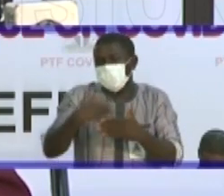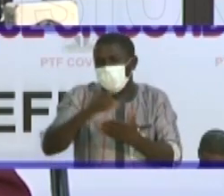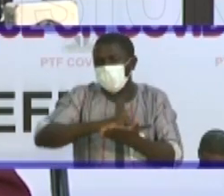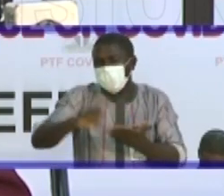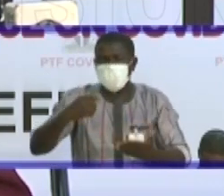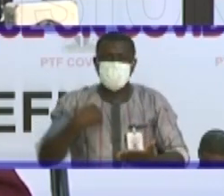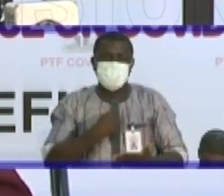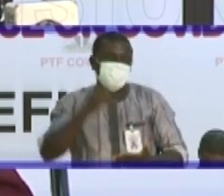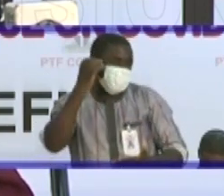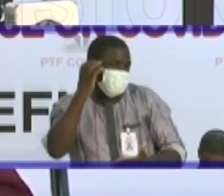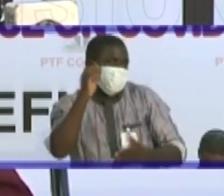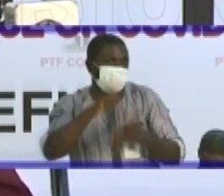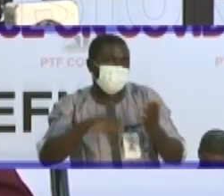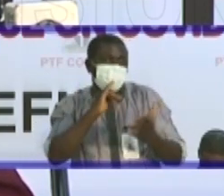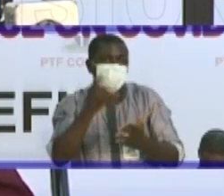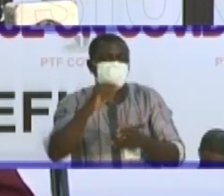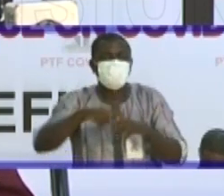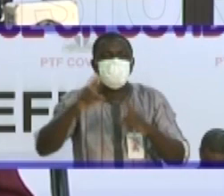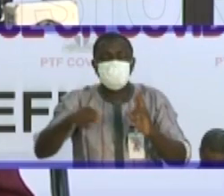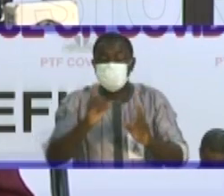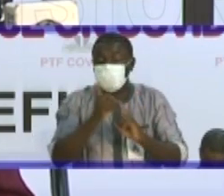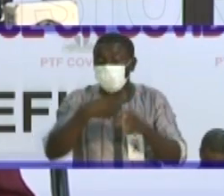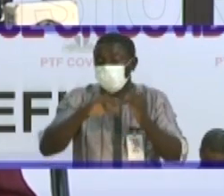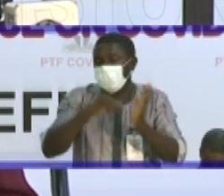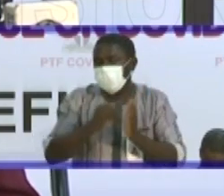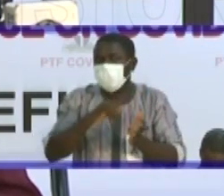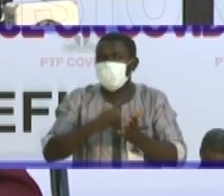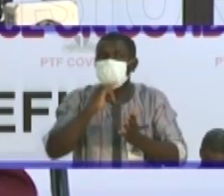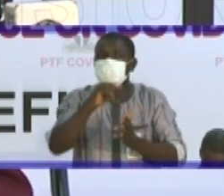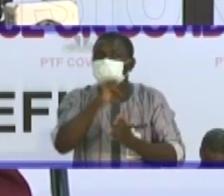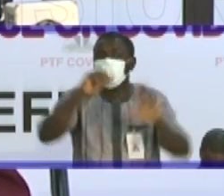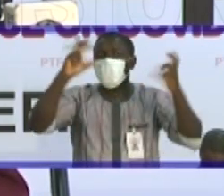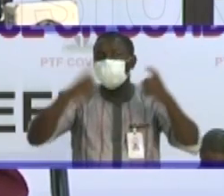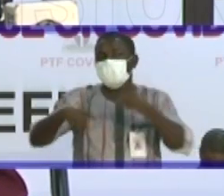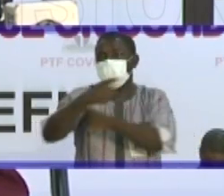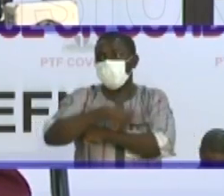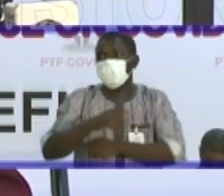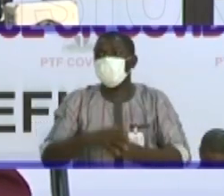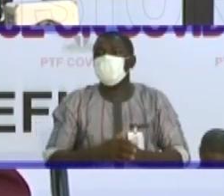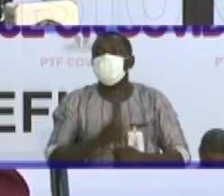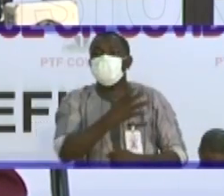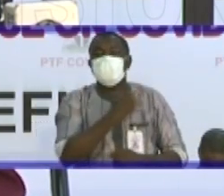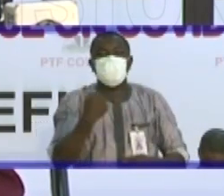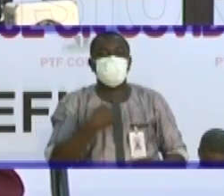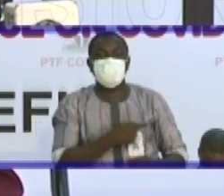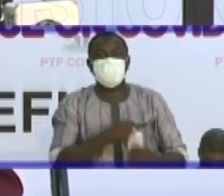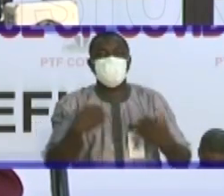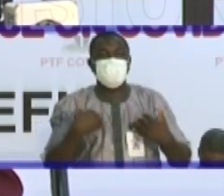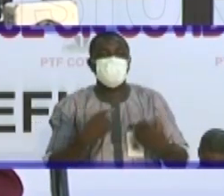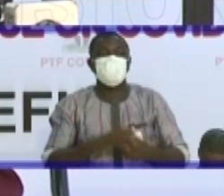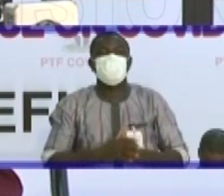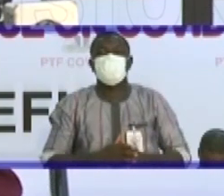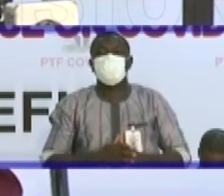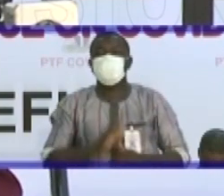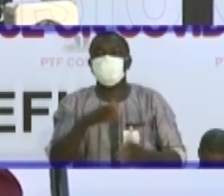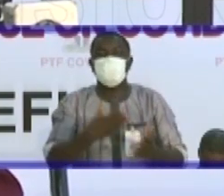the result is. We have been talking about it. It was also a subject matter today. It has not yet been finalized. We have met with all the stakeholders.